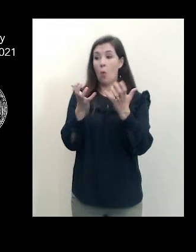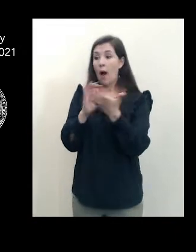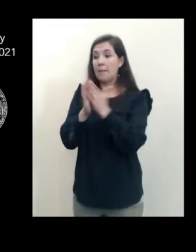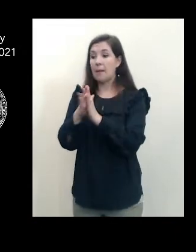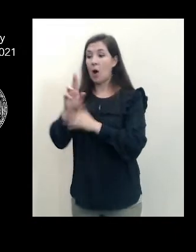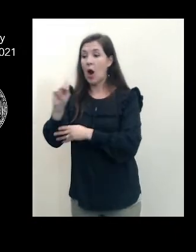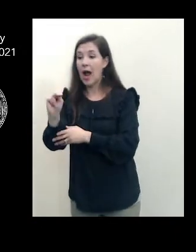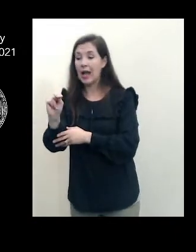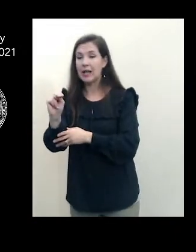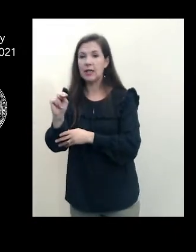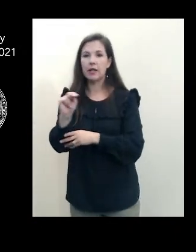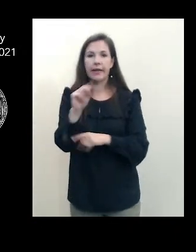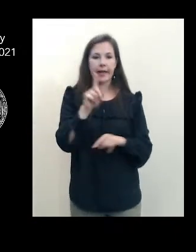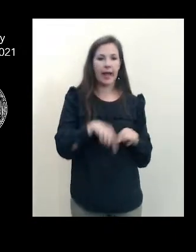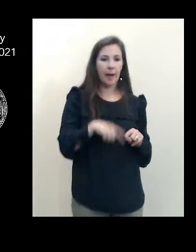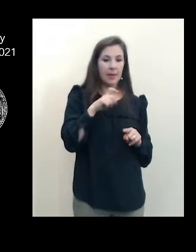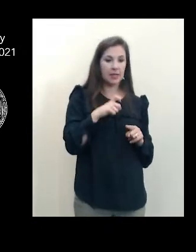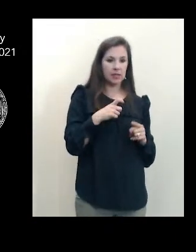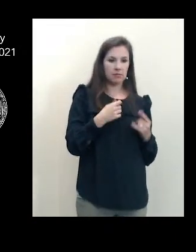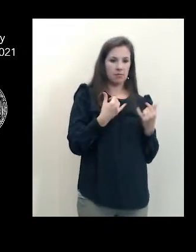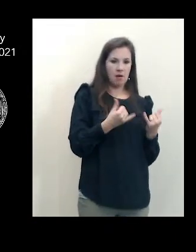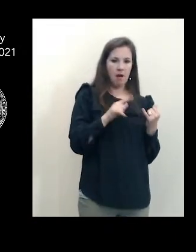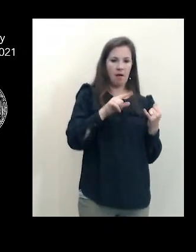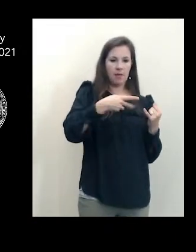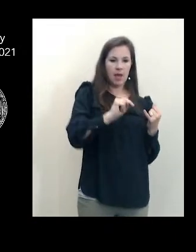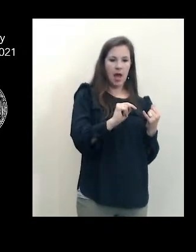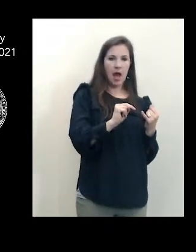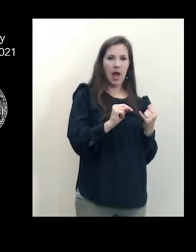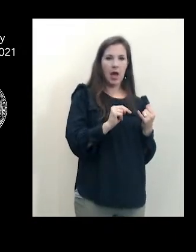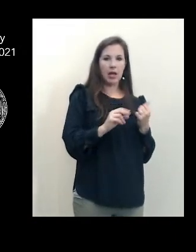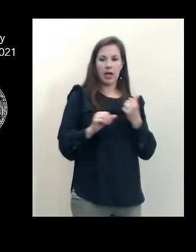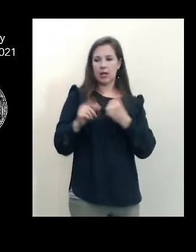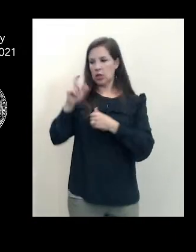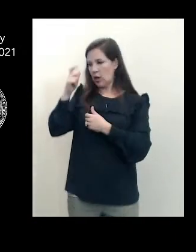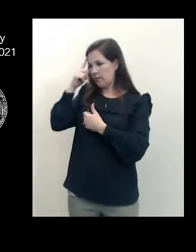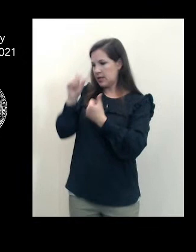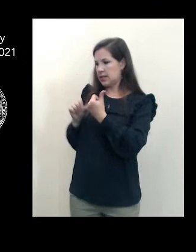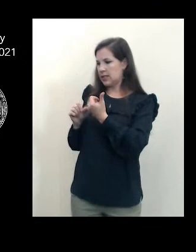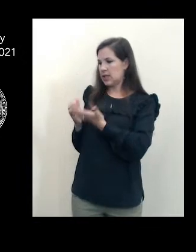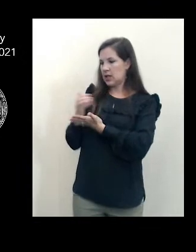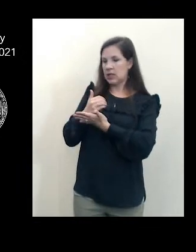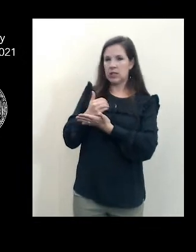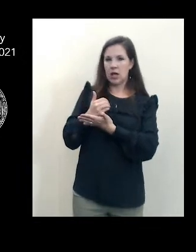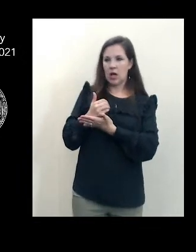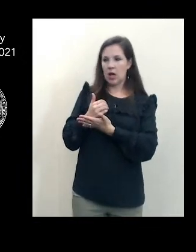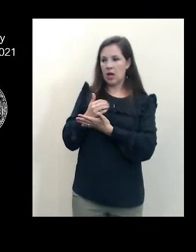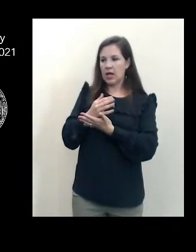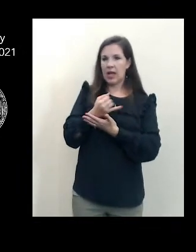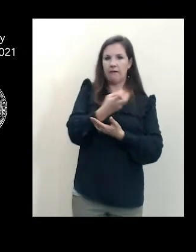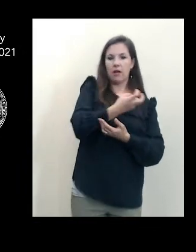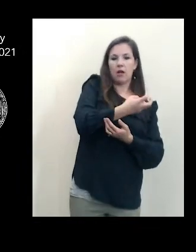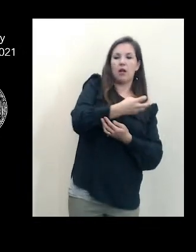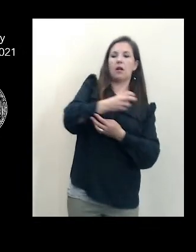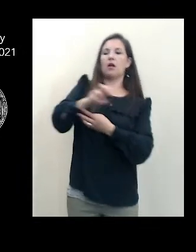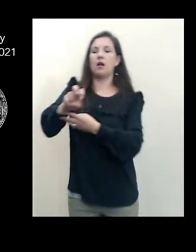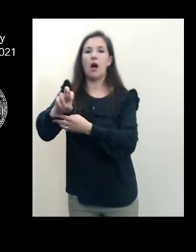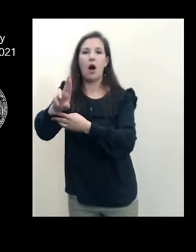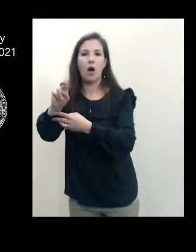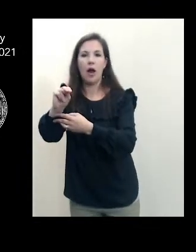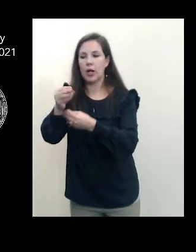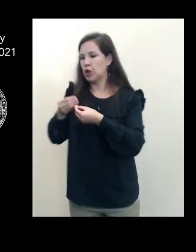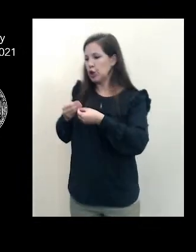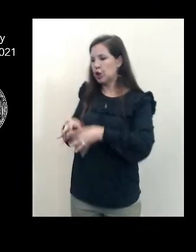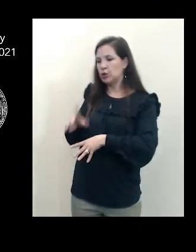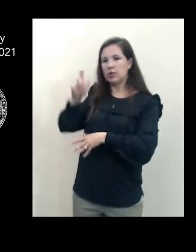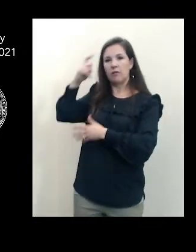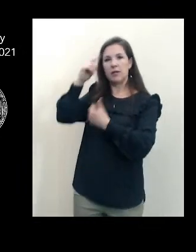RNs can't because they're LPNs, but they receive assistance from the government that they would lose if they tried to move up and